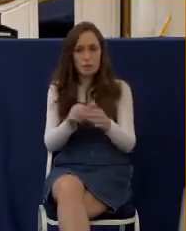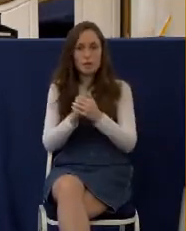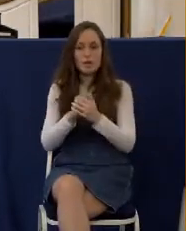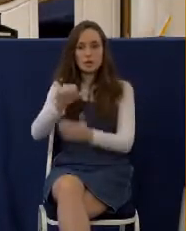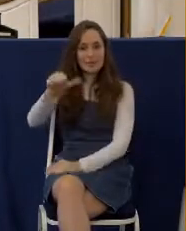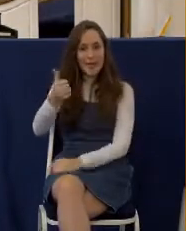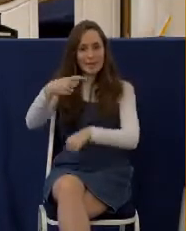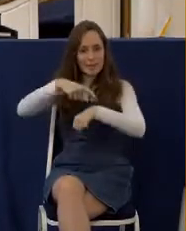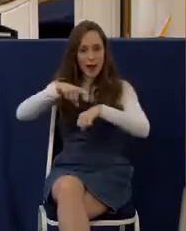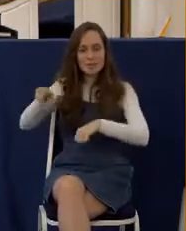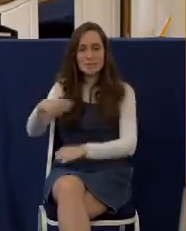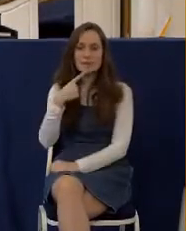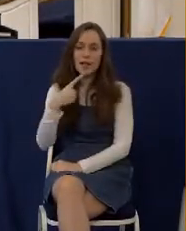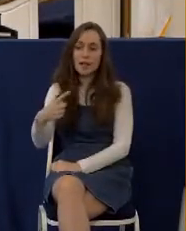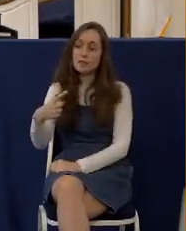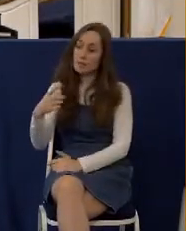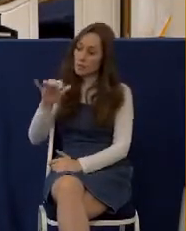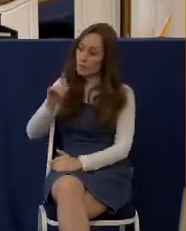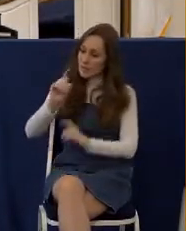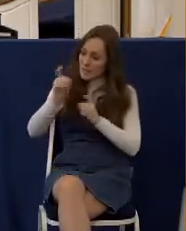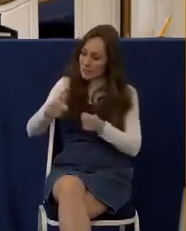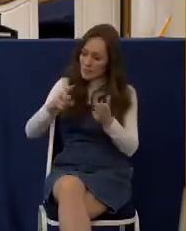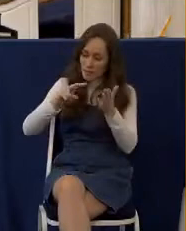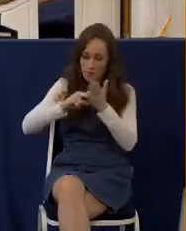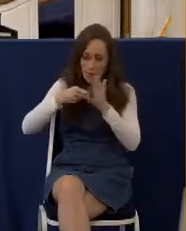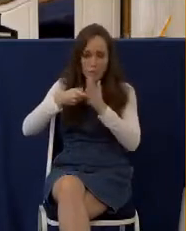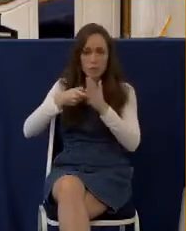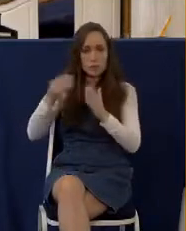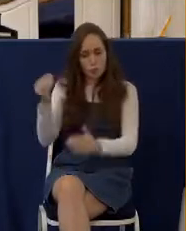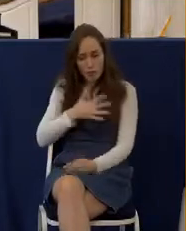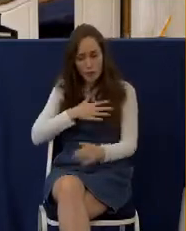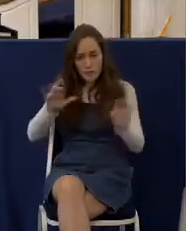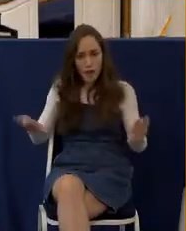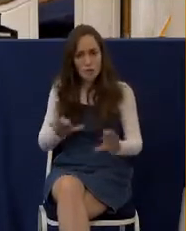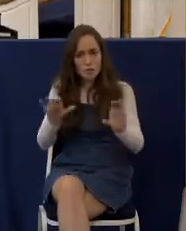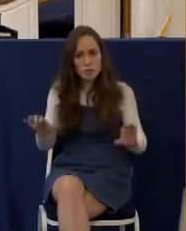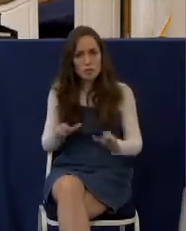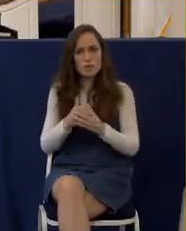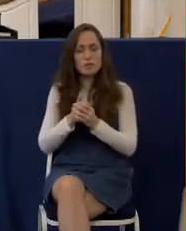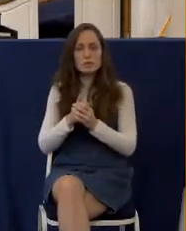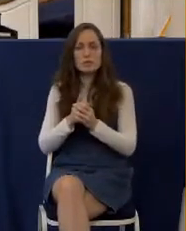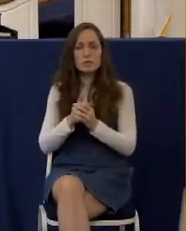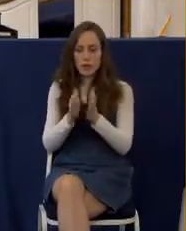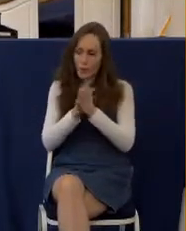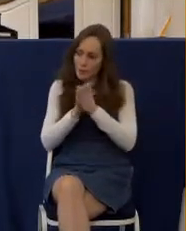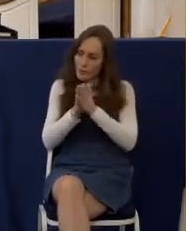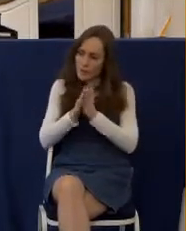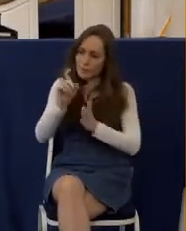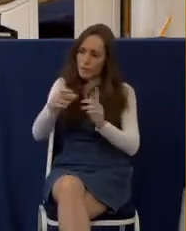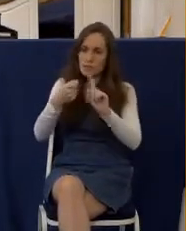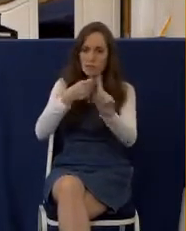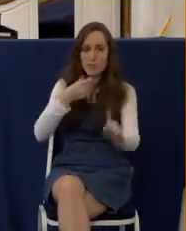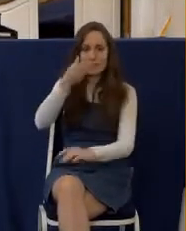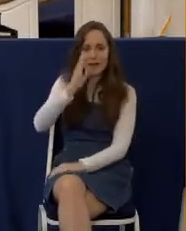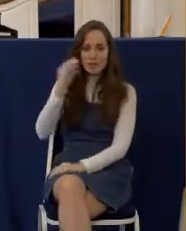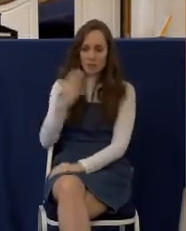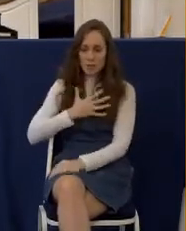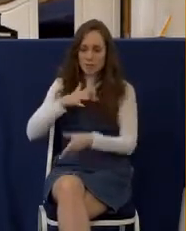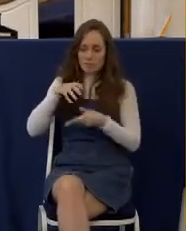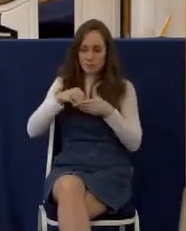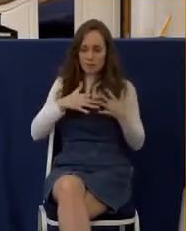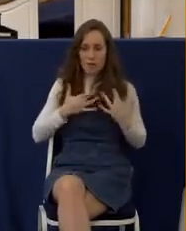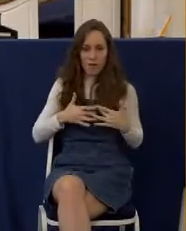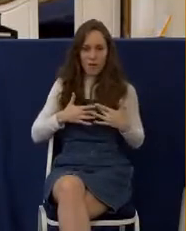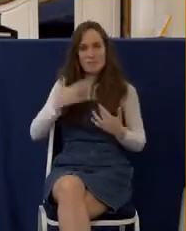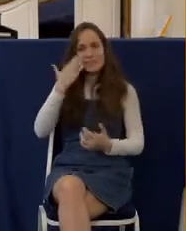grace giving. It's an act of grace. The motivation has to come for the grace of God in our heart, because God is so good